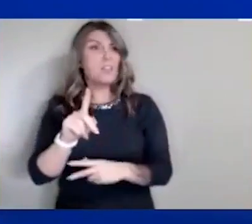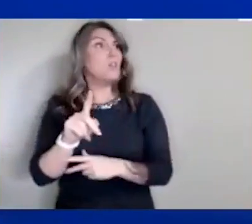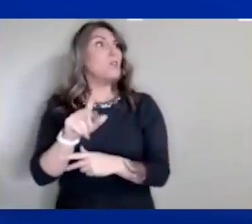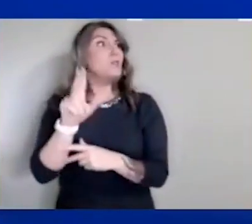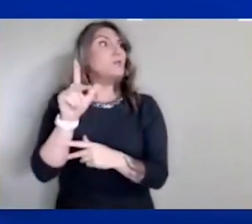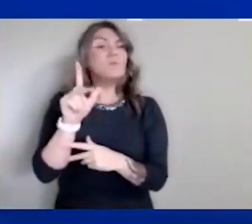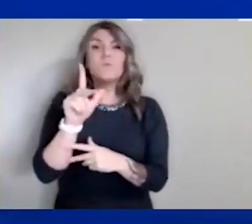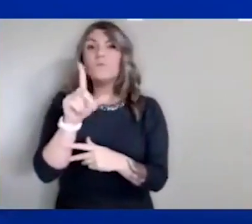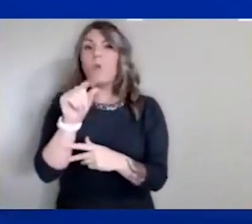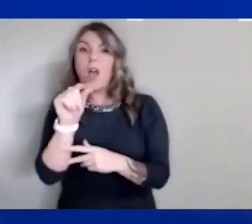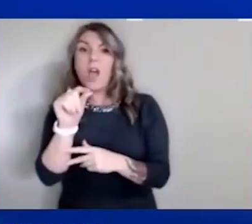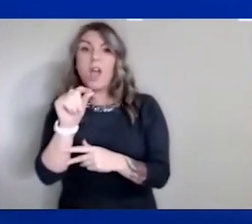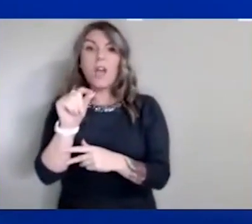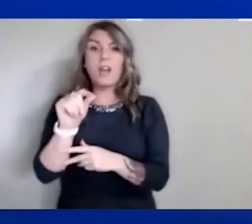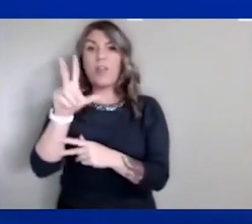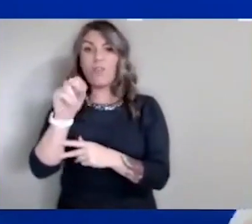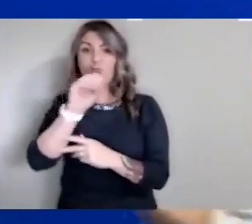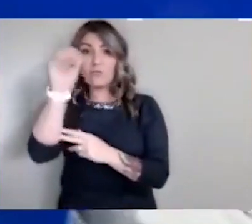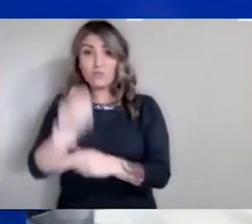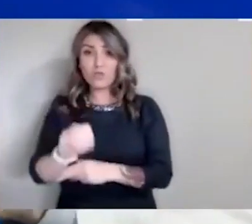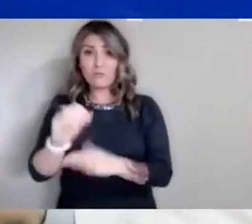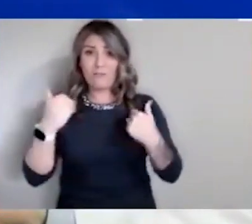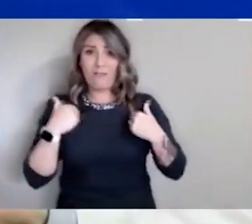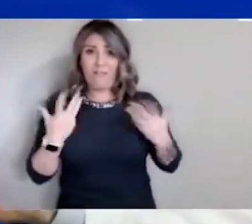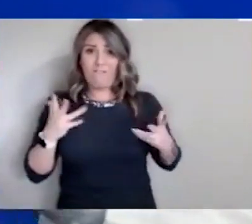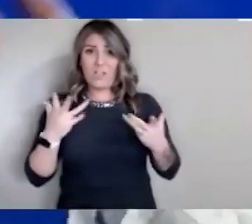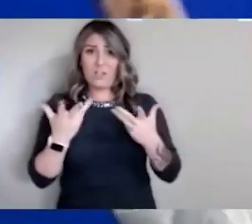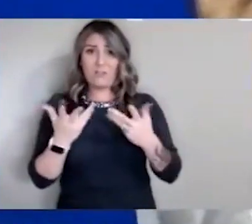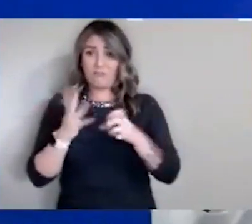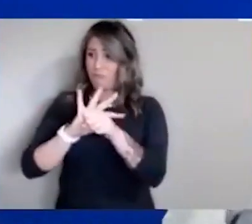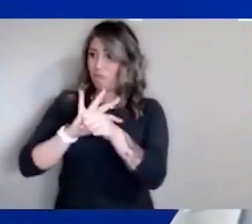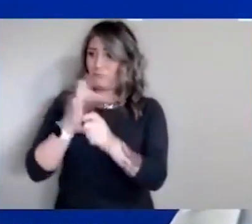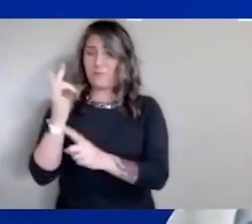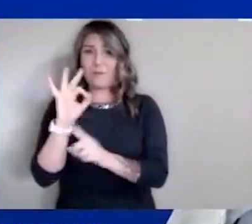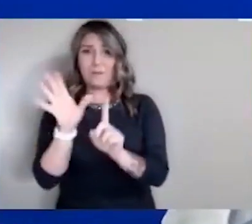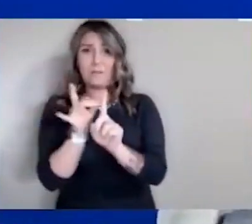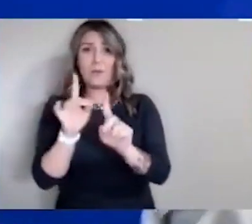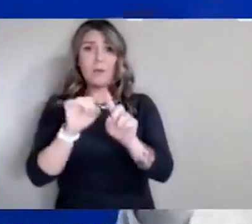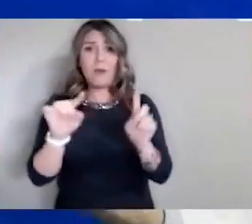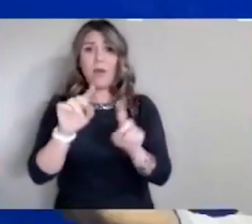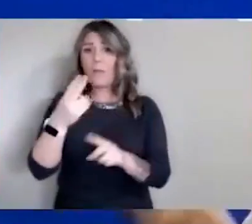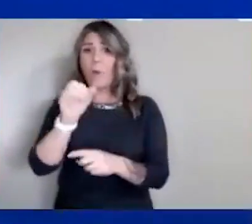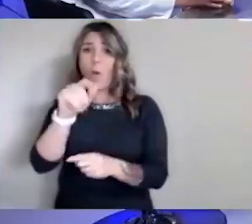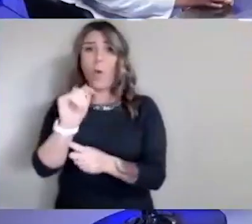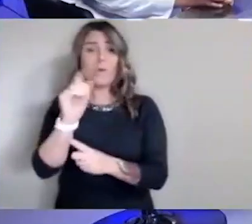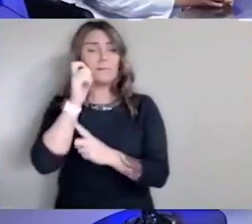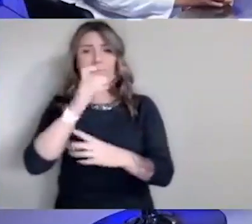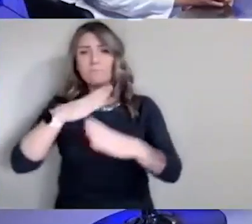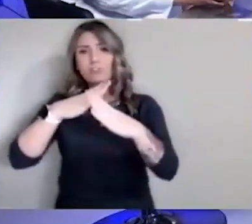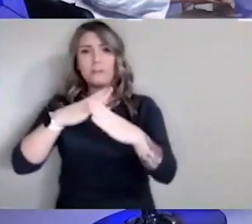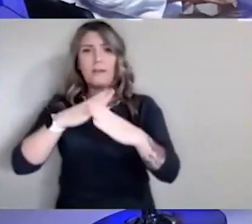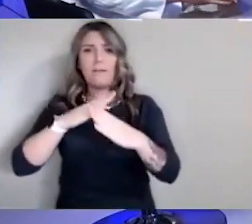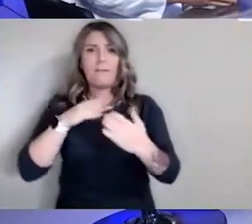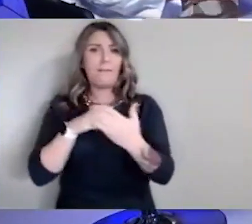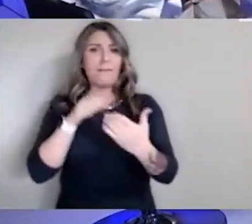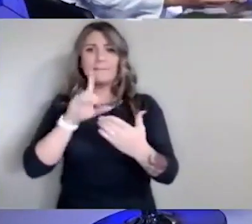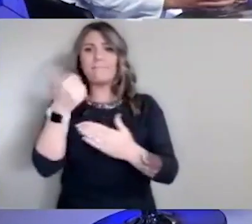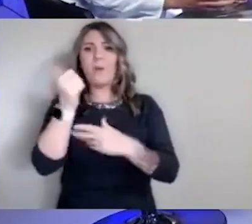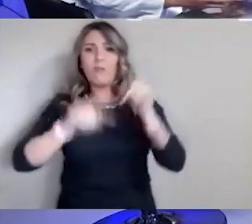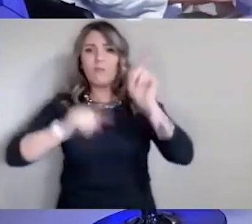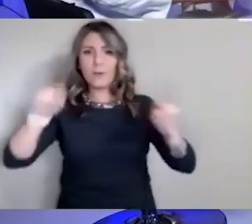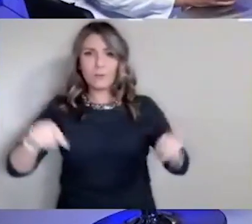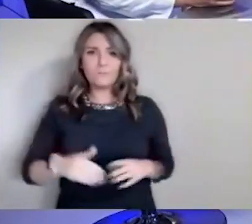they can get a second version of this because the host immunity doesn't protect you against some of the variants. Yeah, and we're actually seeing